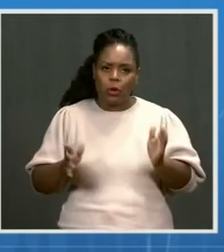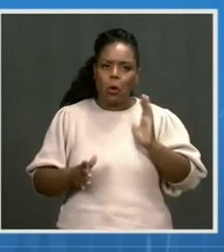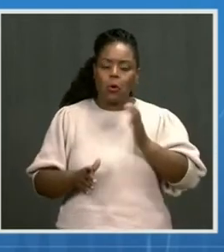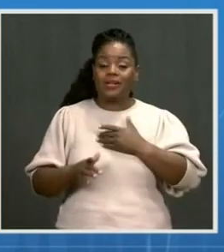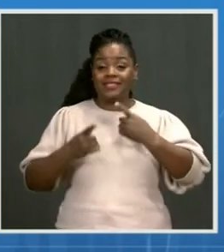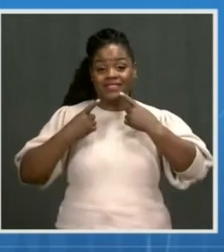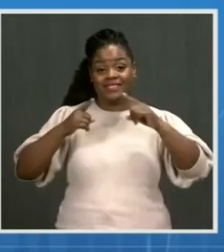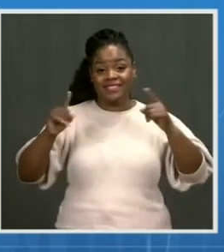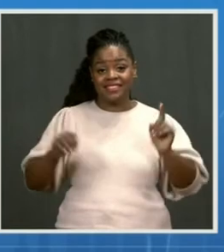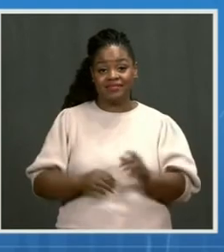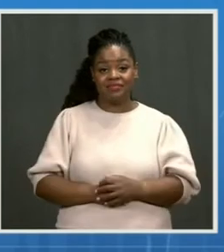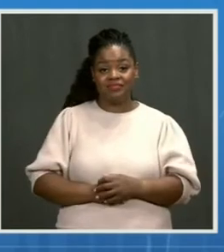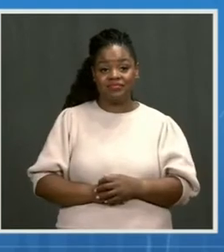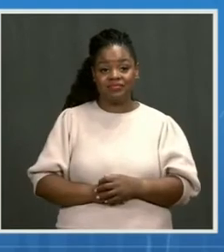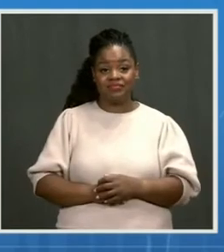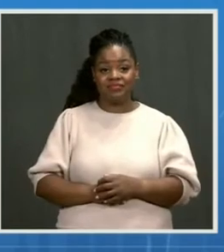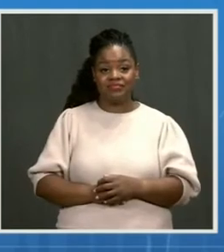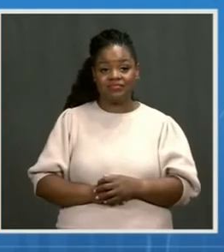Jeff,